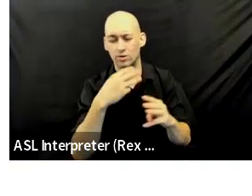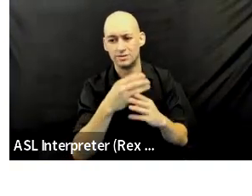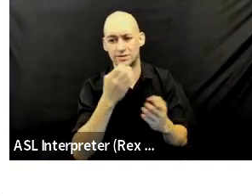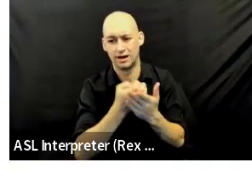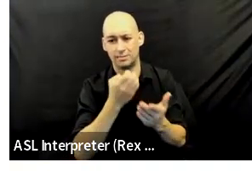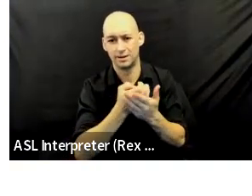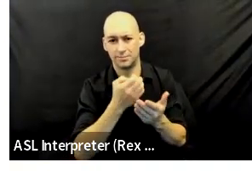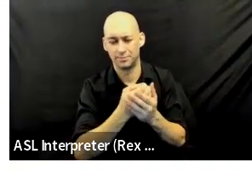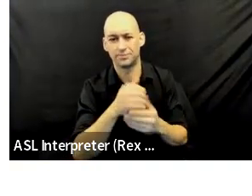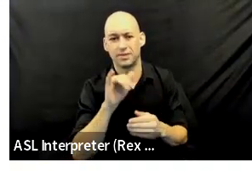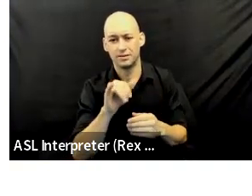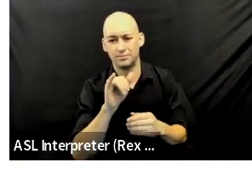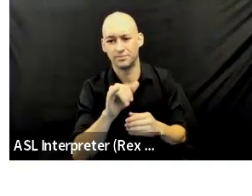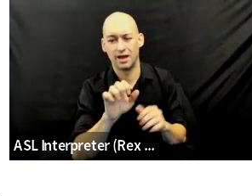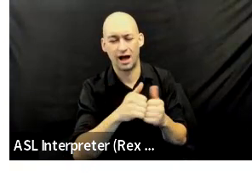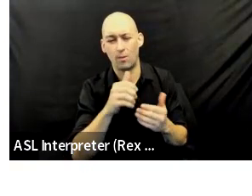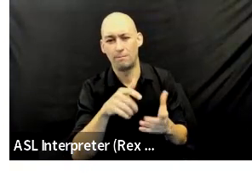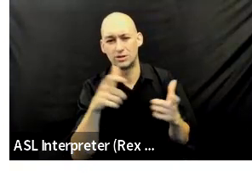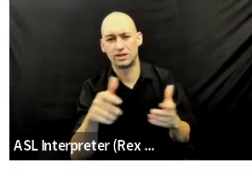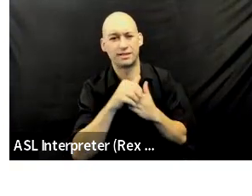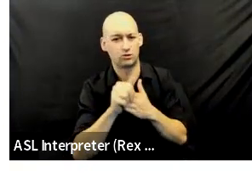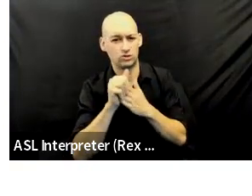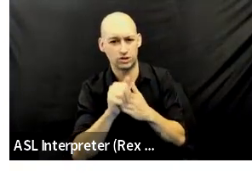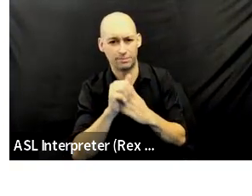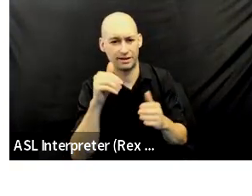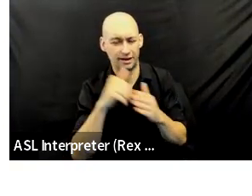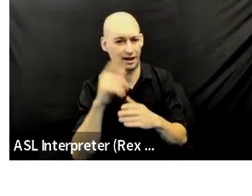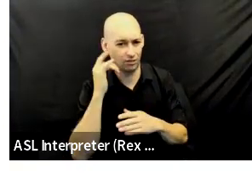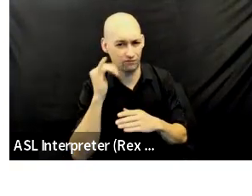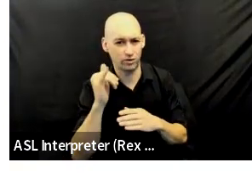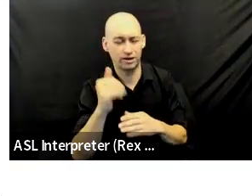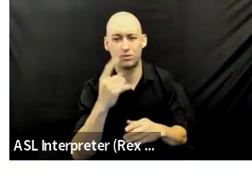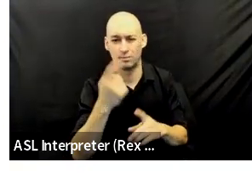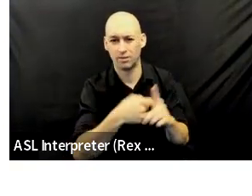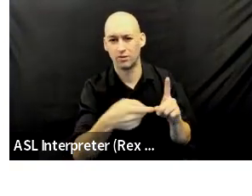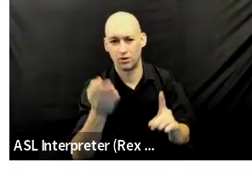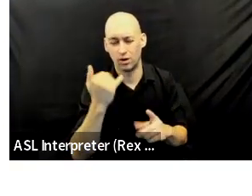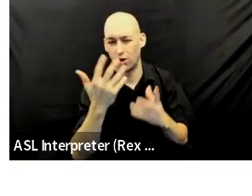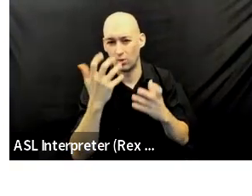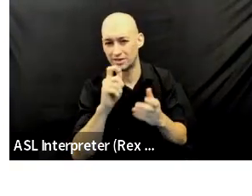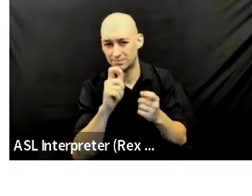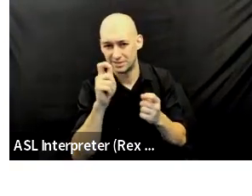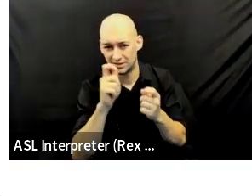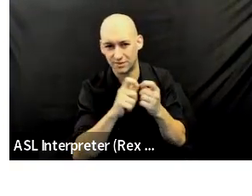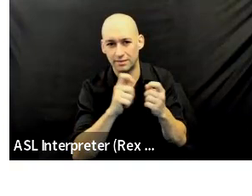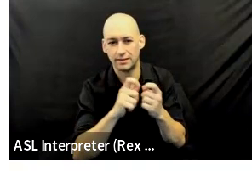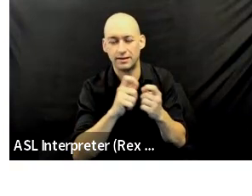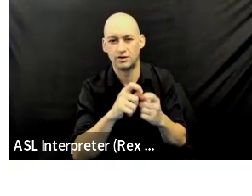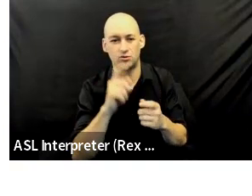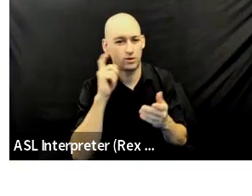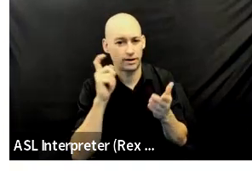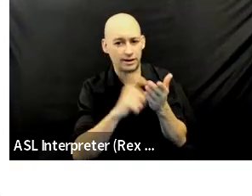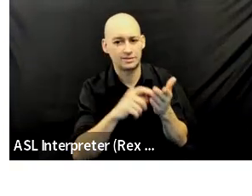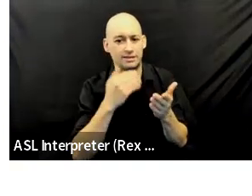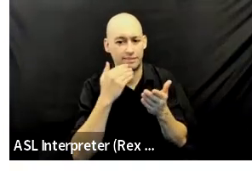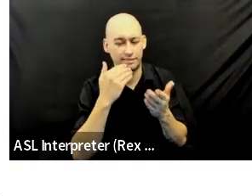power, if you will, how much leadership was in California just last month. I want to specifically recognize and